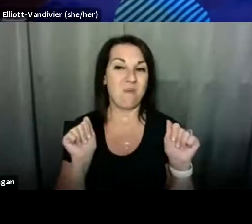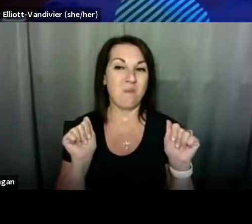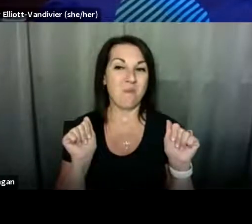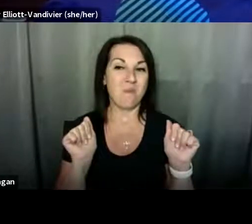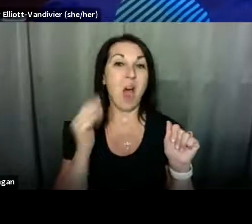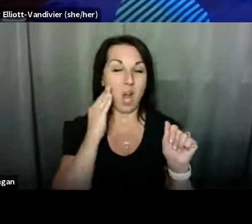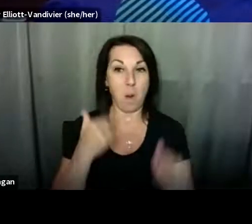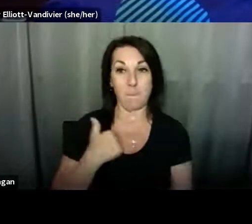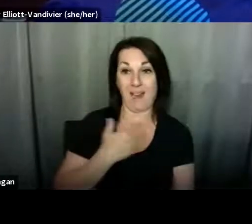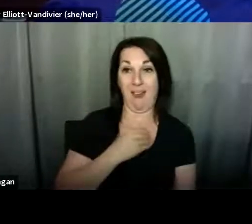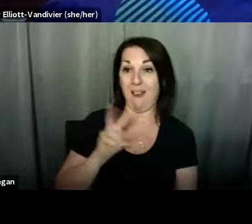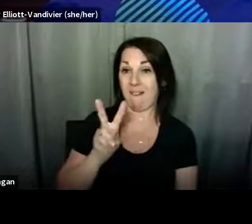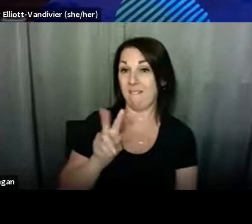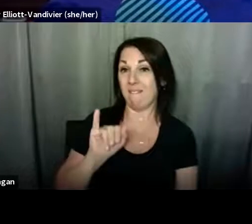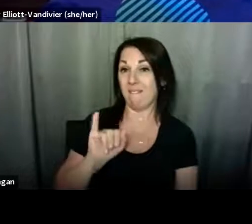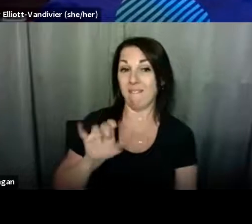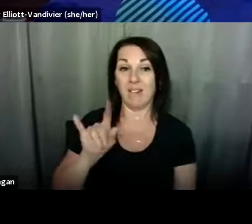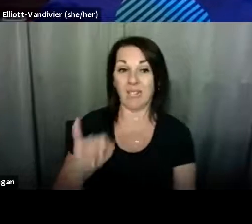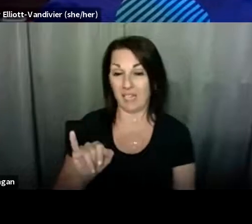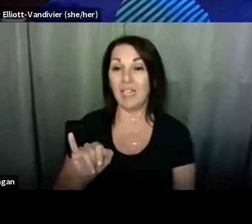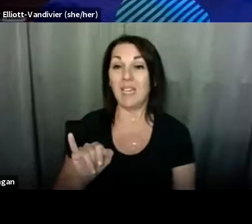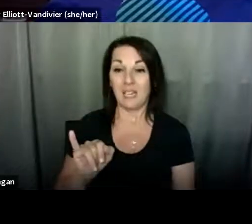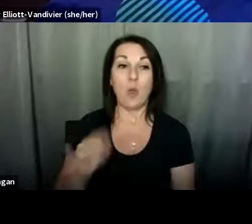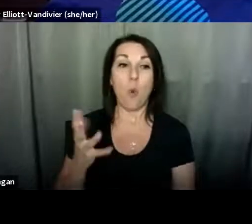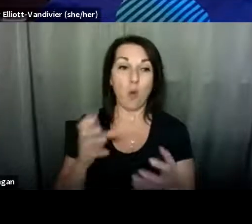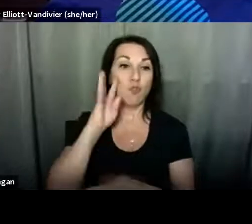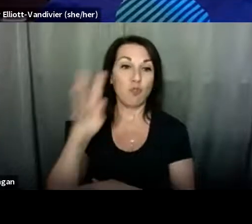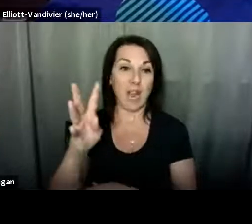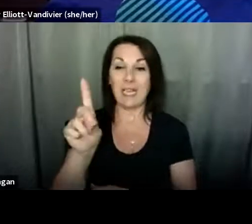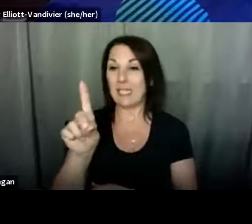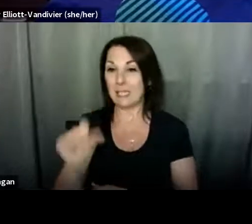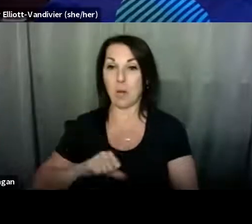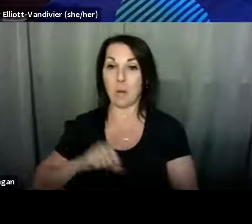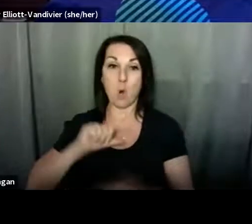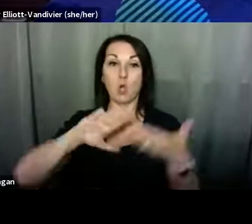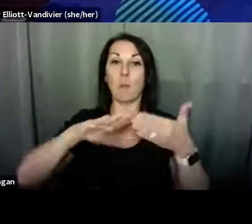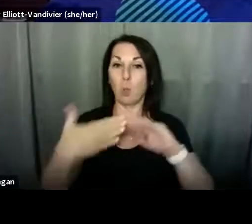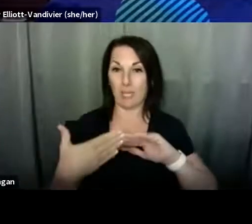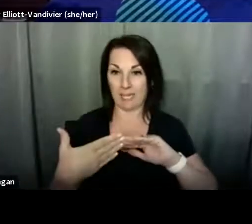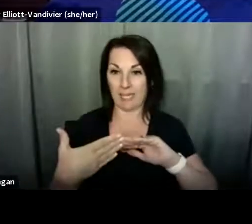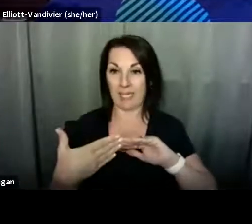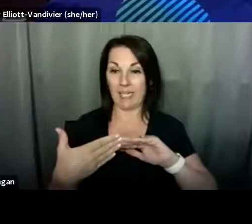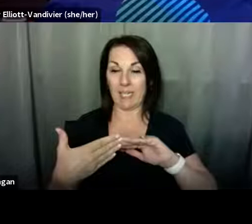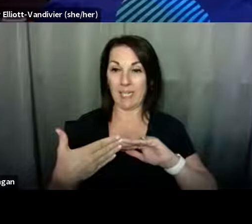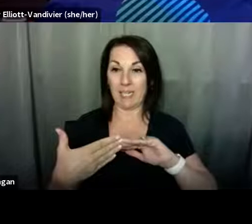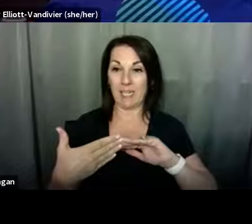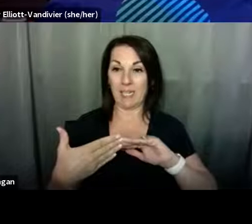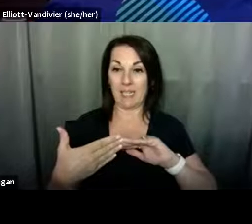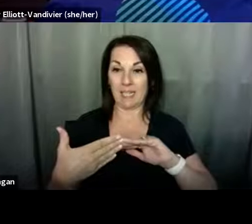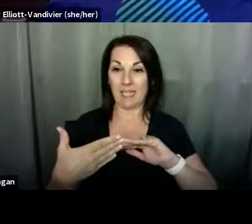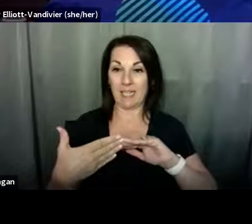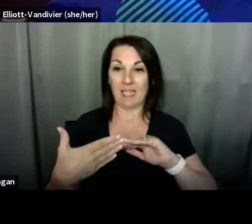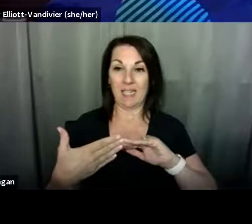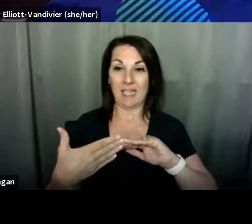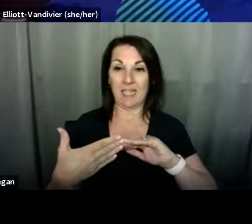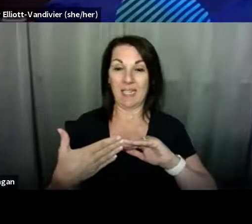me and Vicky want to create a disability pride community, and I just want to say